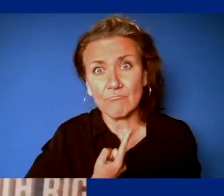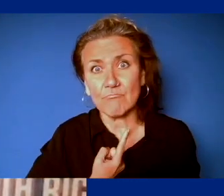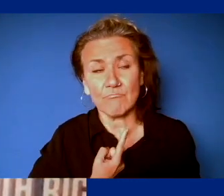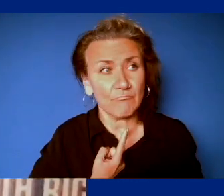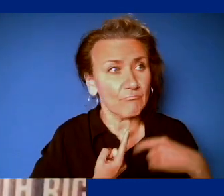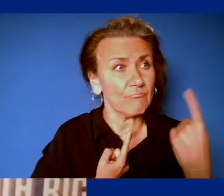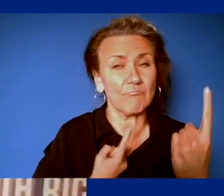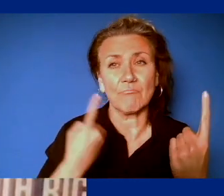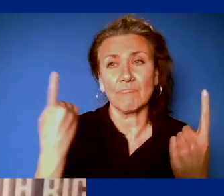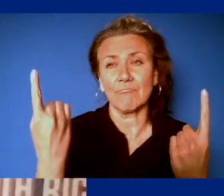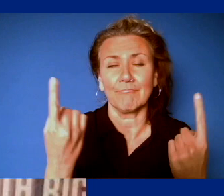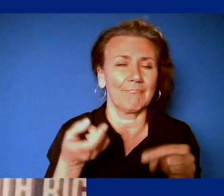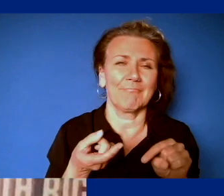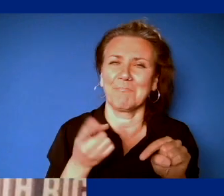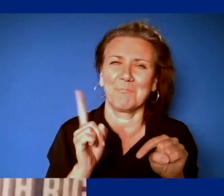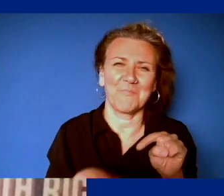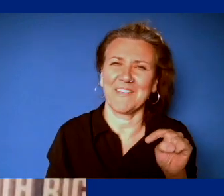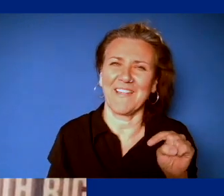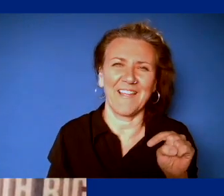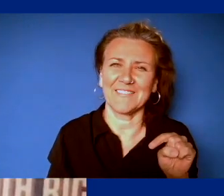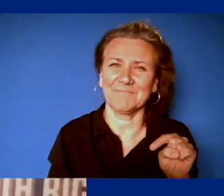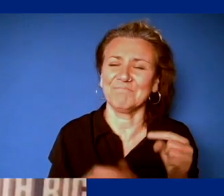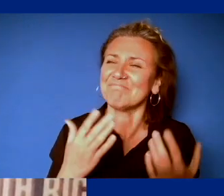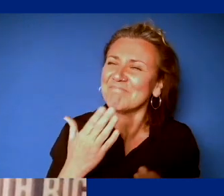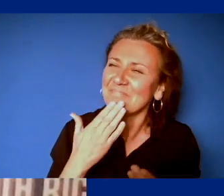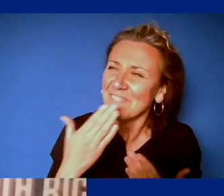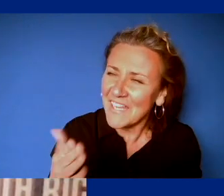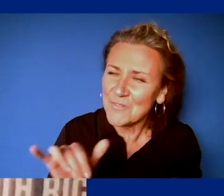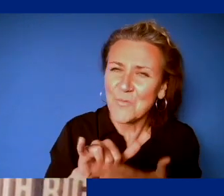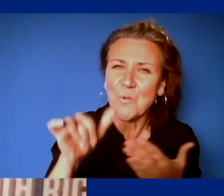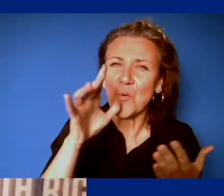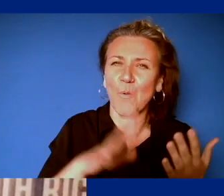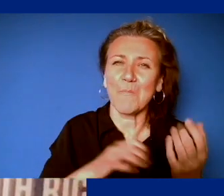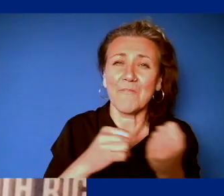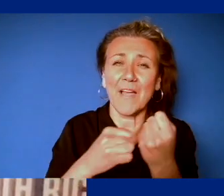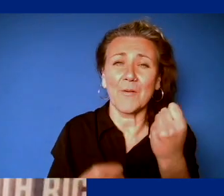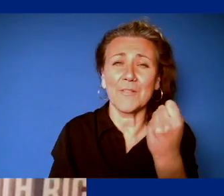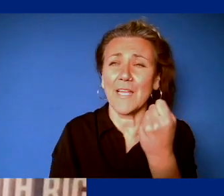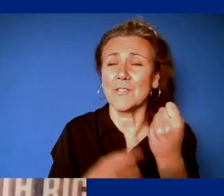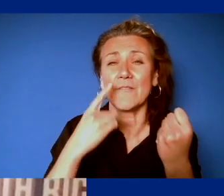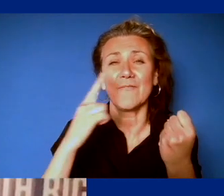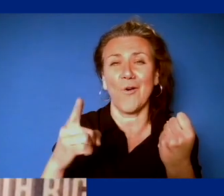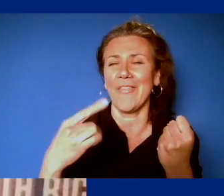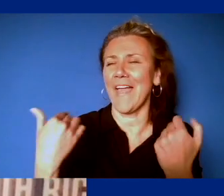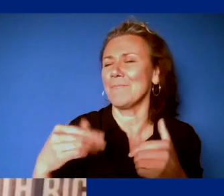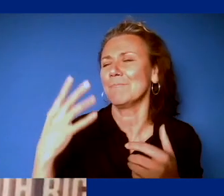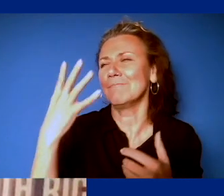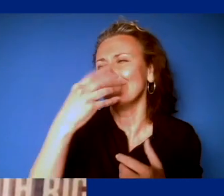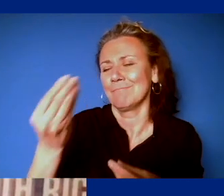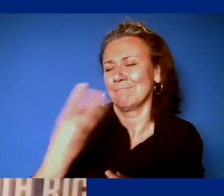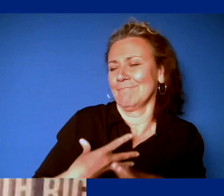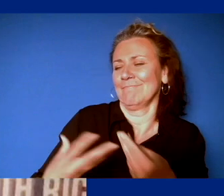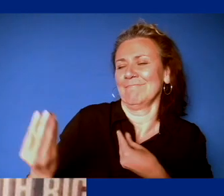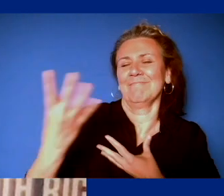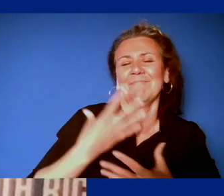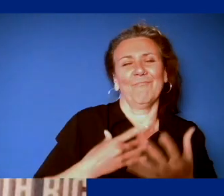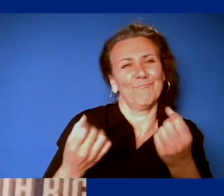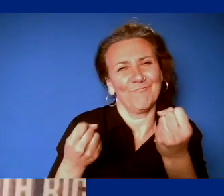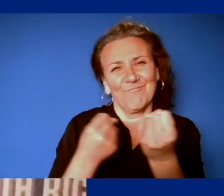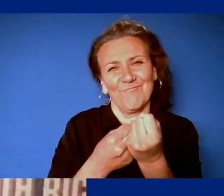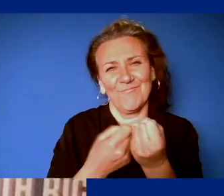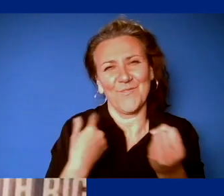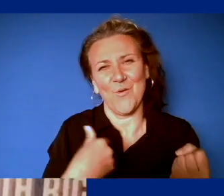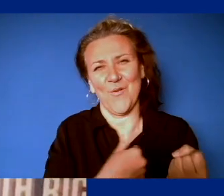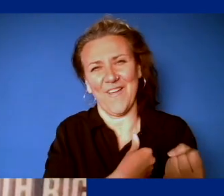or can do this work on our own. Thank you to the New York Women's Foundation for extending your gracious